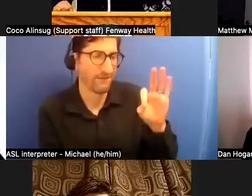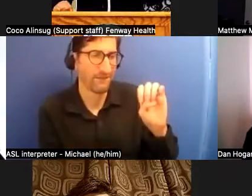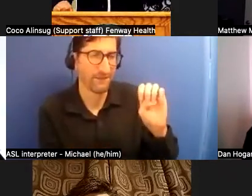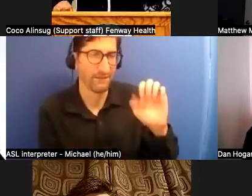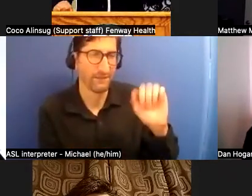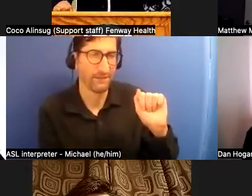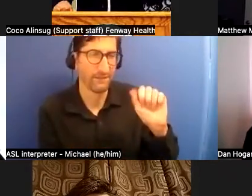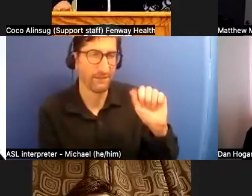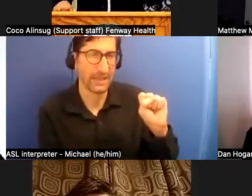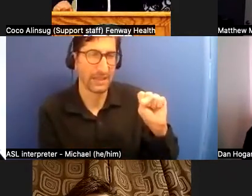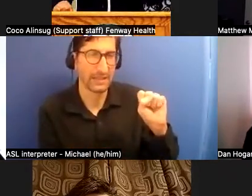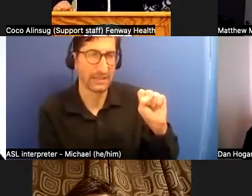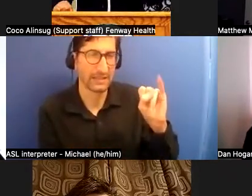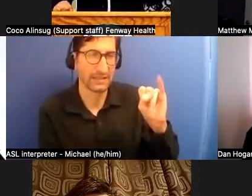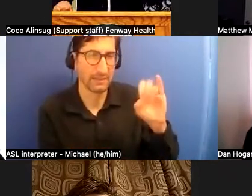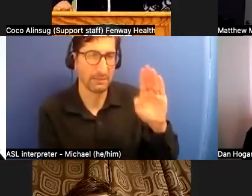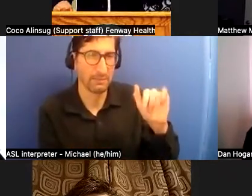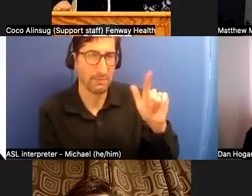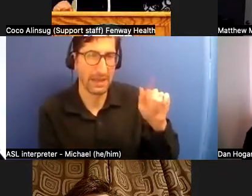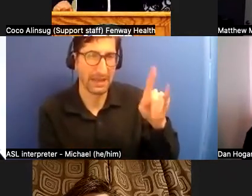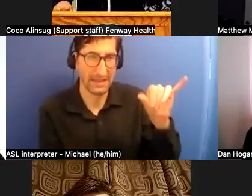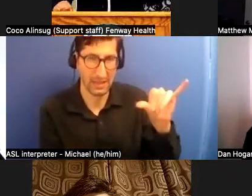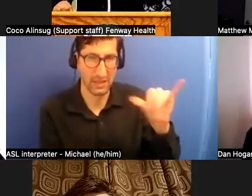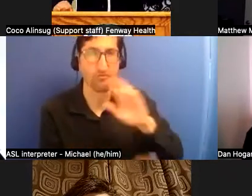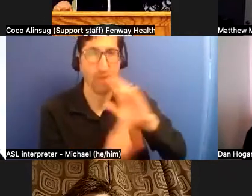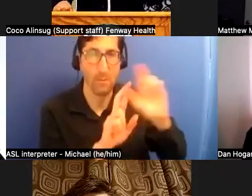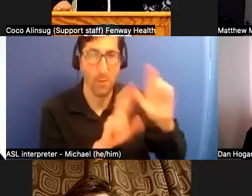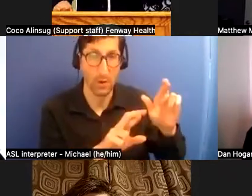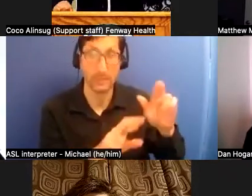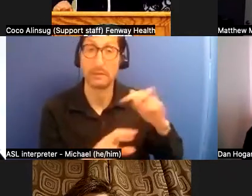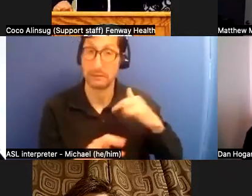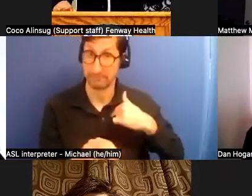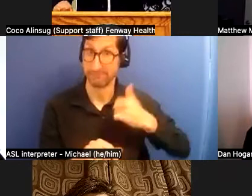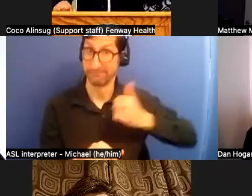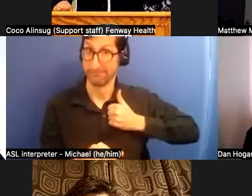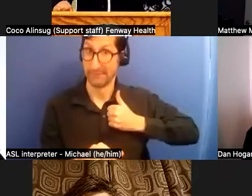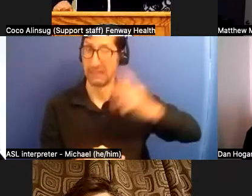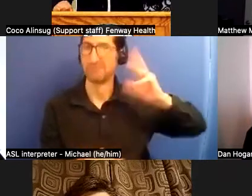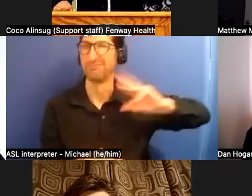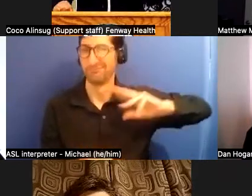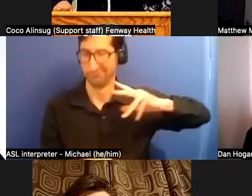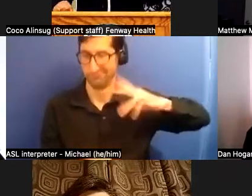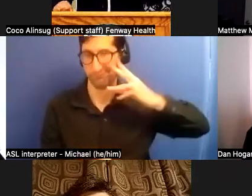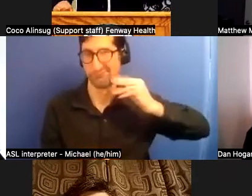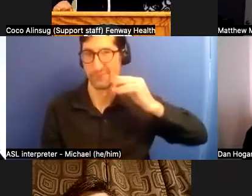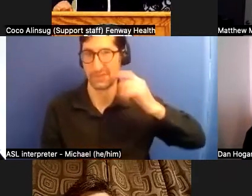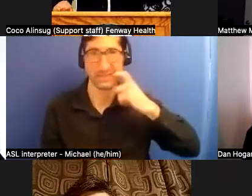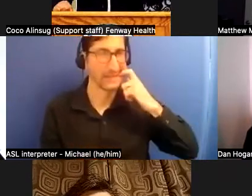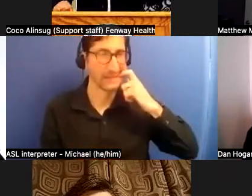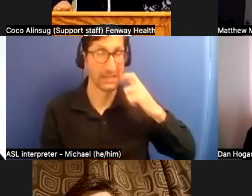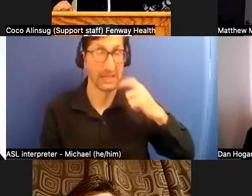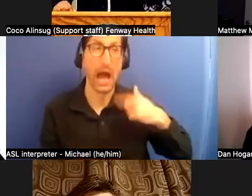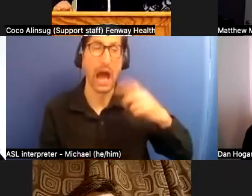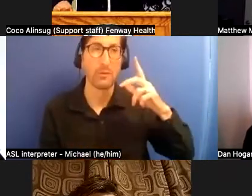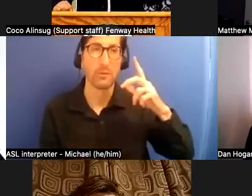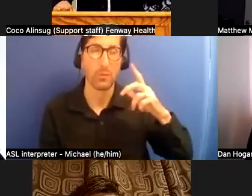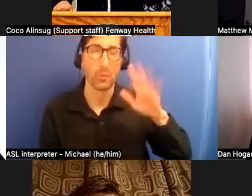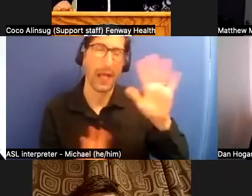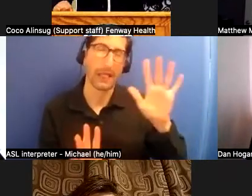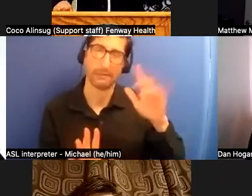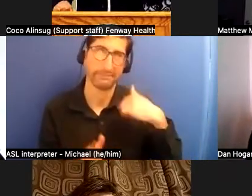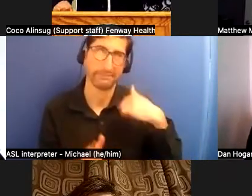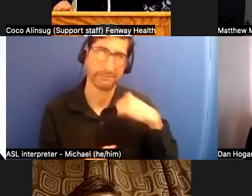I am a person with lived experience. I've done, well, whatever. But